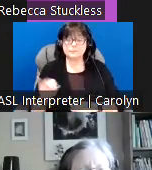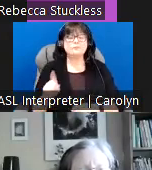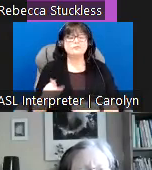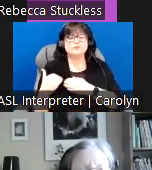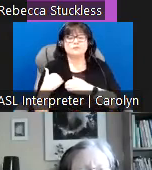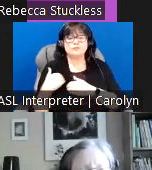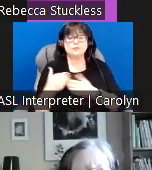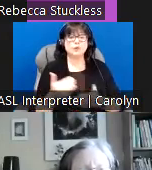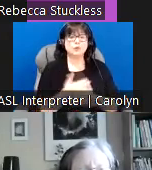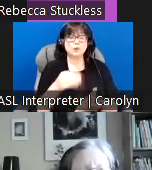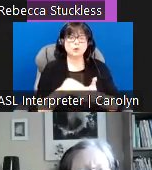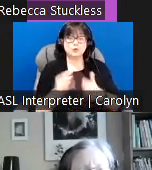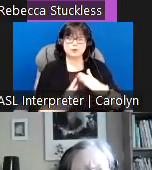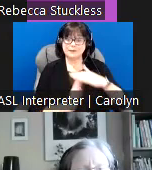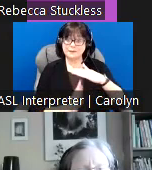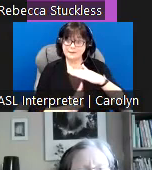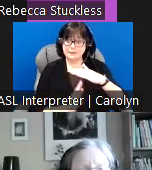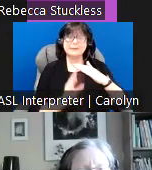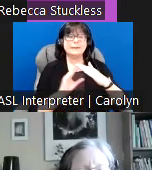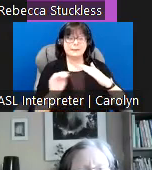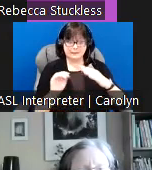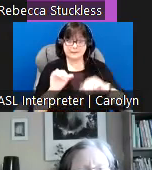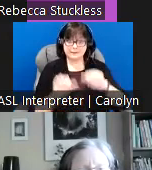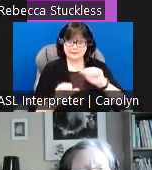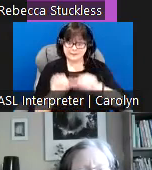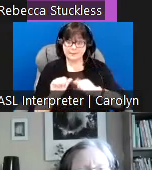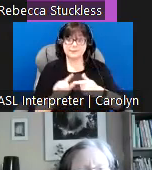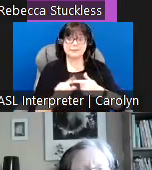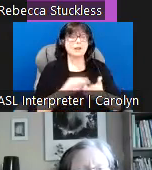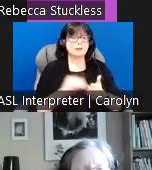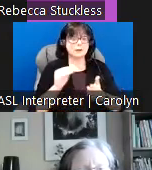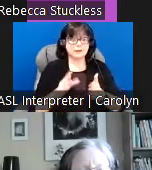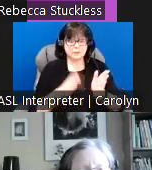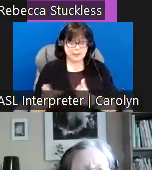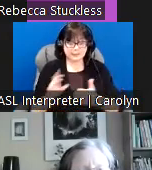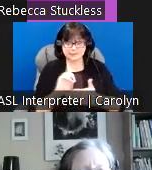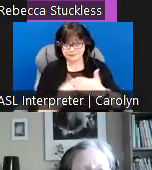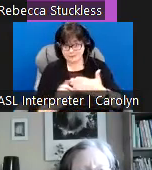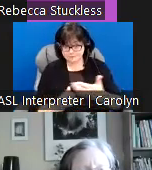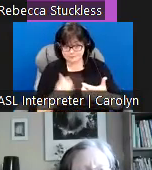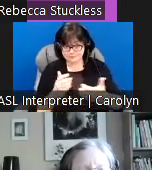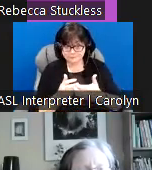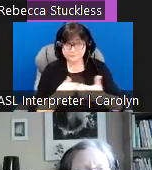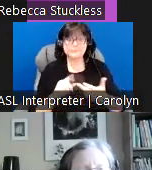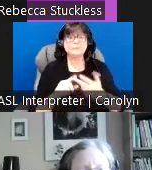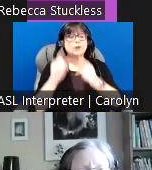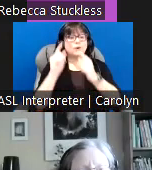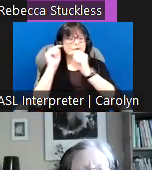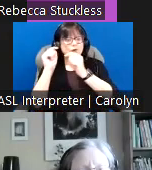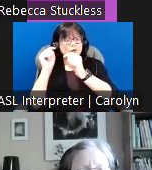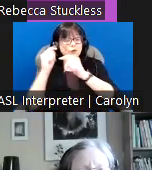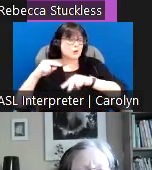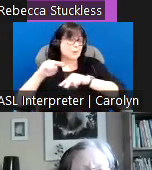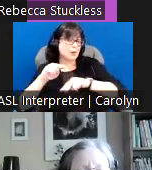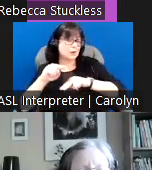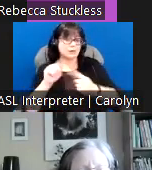and assessment, designing student learning plans, matching students with tutors, and monitoring matches, which gives her an excellent insight